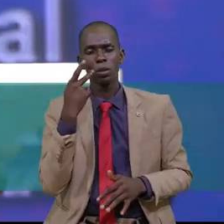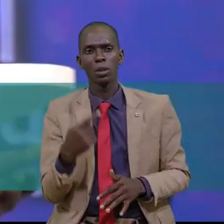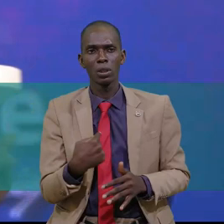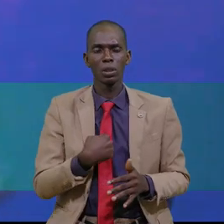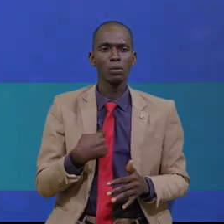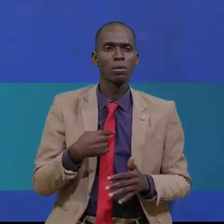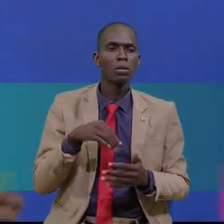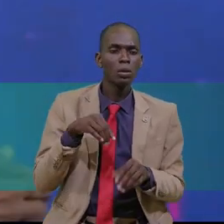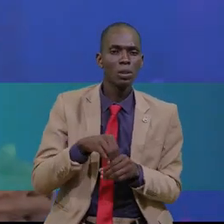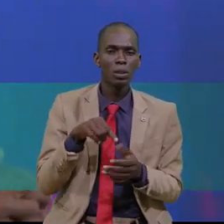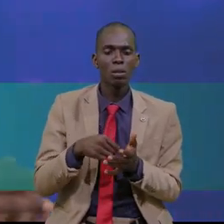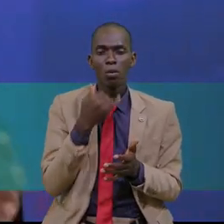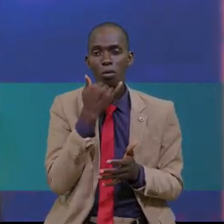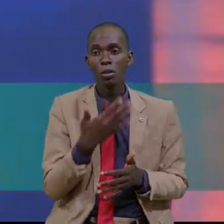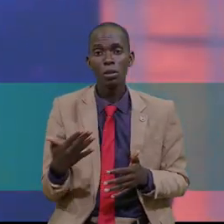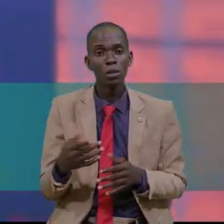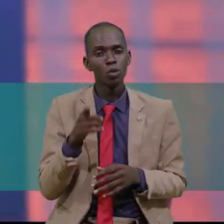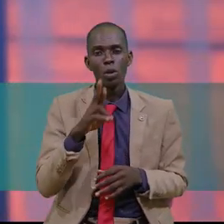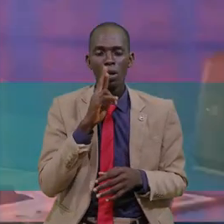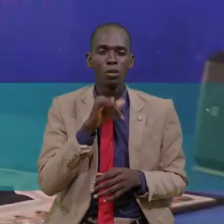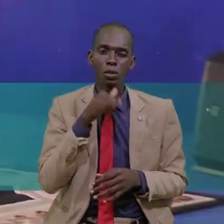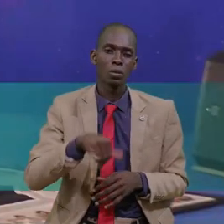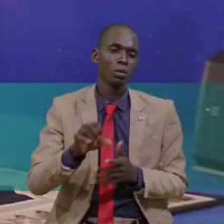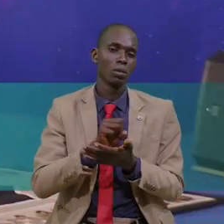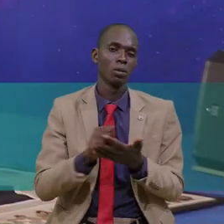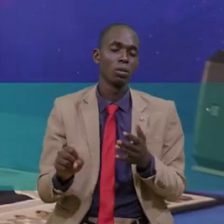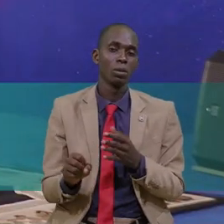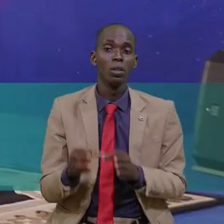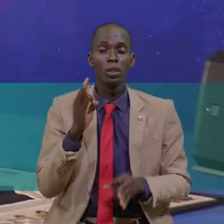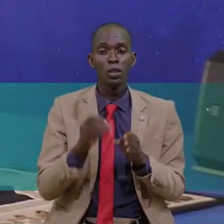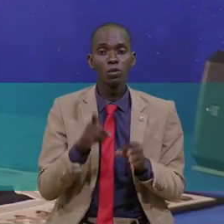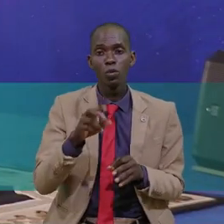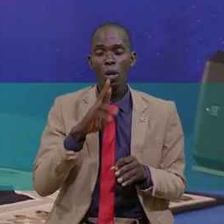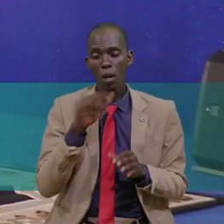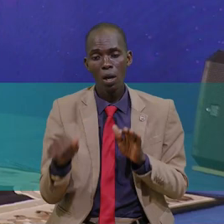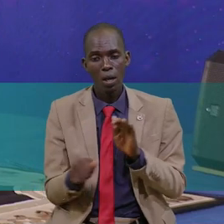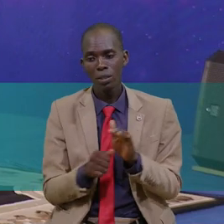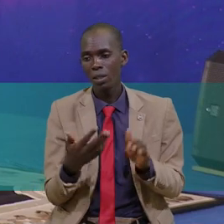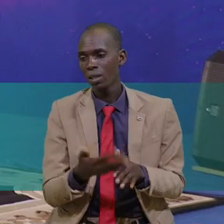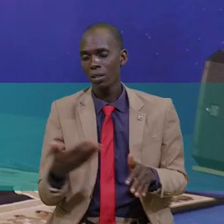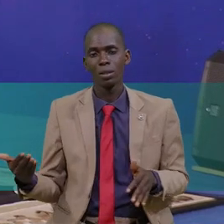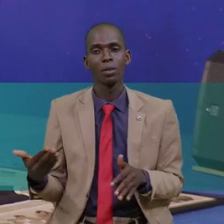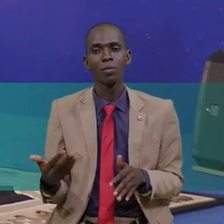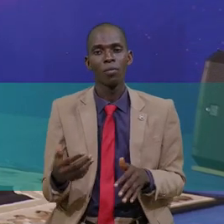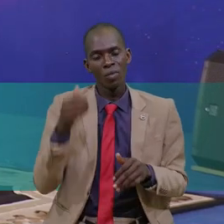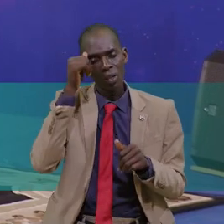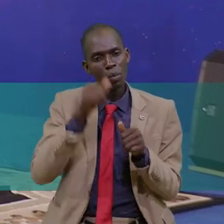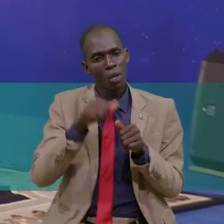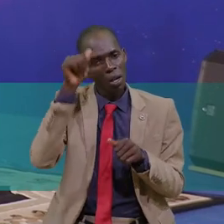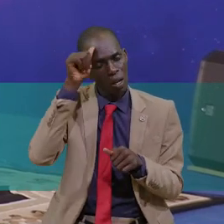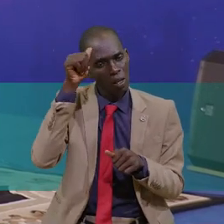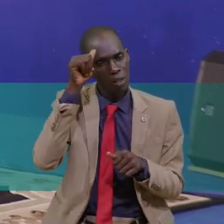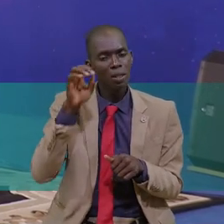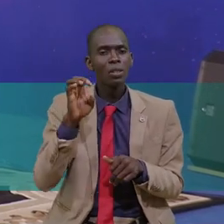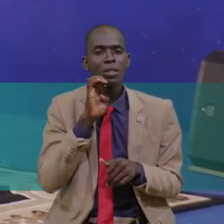If there's something you're hiding, they're even trying to hide from God. And he's saying, Adam, Adam, where are you? Eve, where are